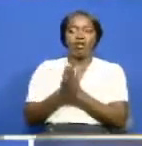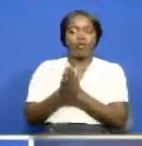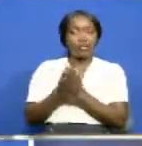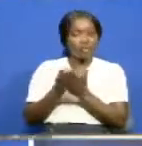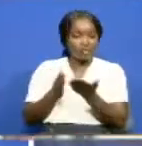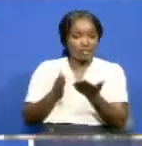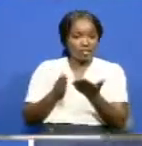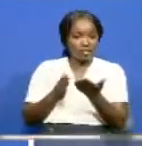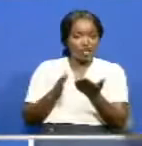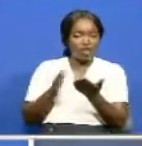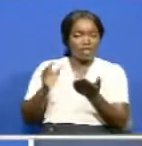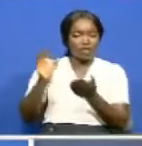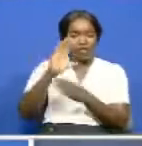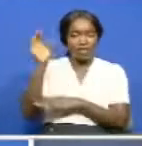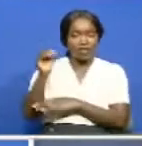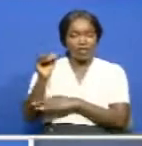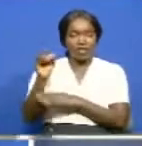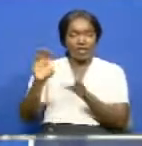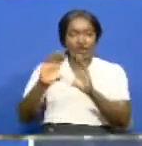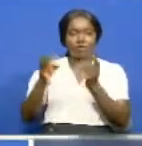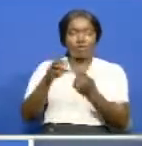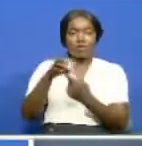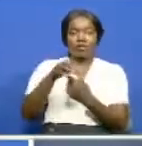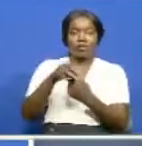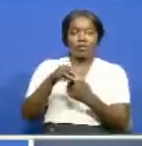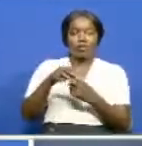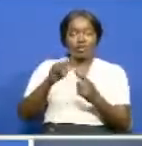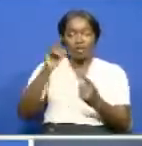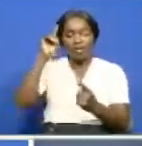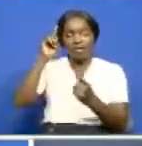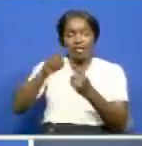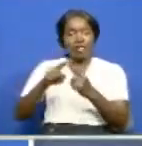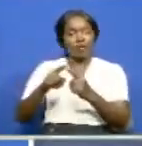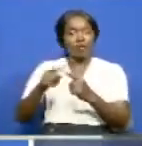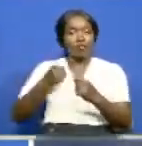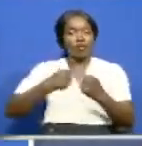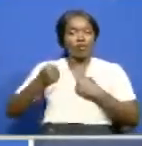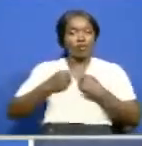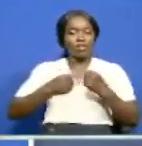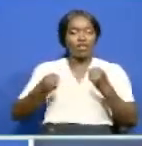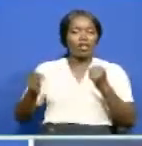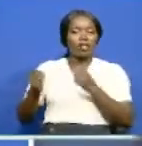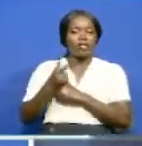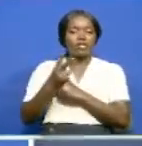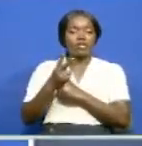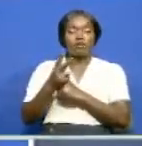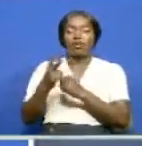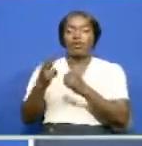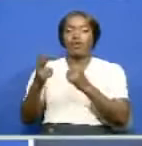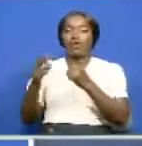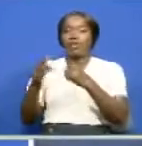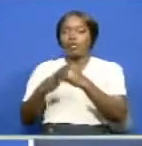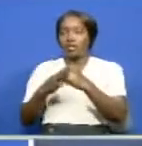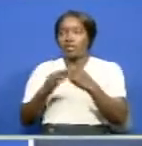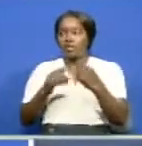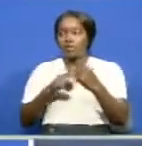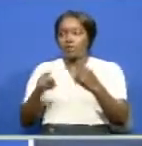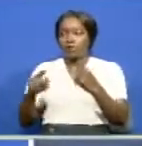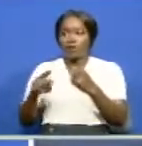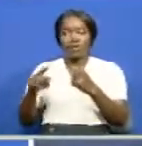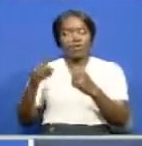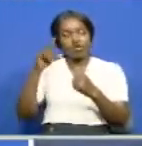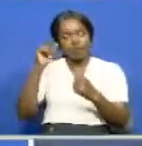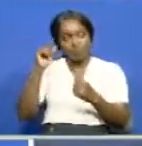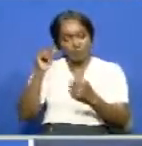for the African Duathlon Championships, scheduled for Rwanda from December 8 to 14. The participants were drawn from Kwale, Kilifi,